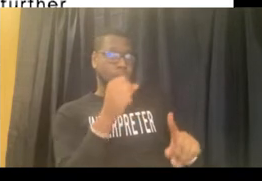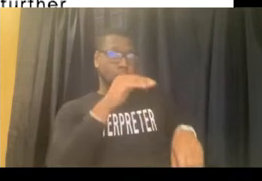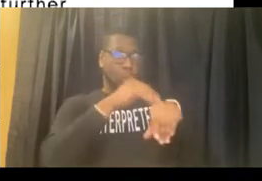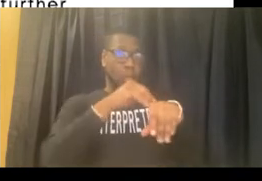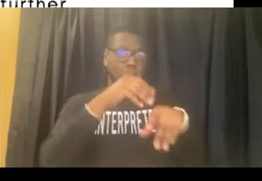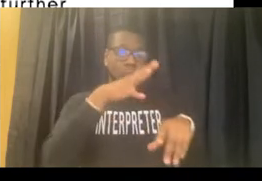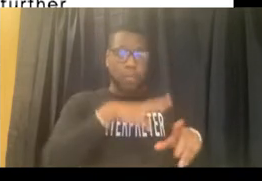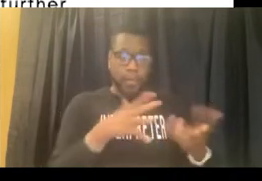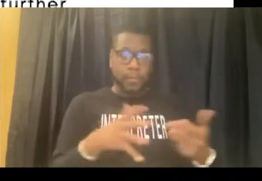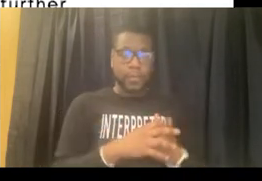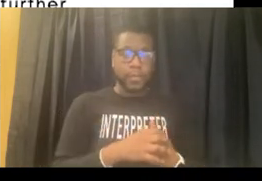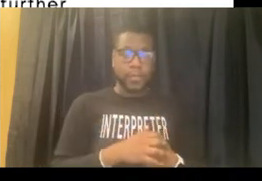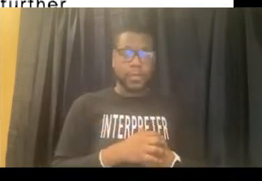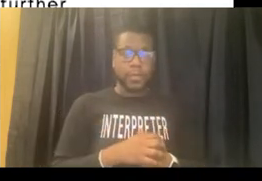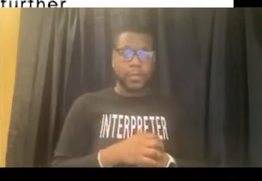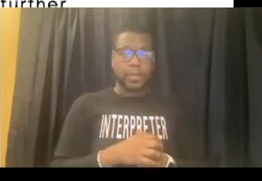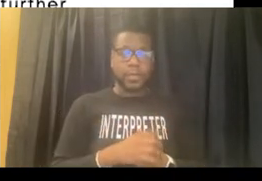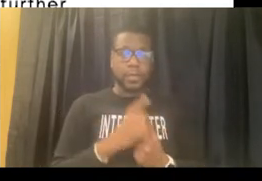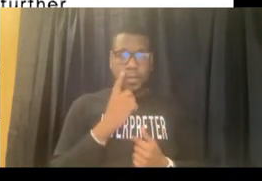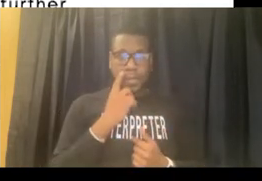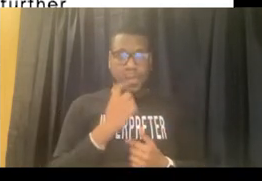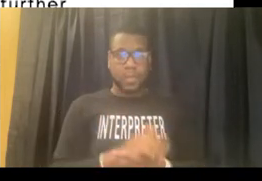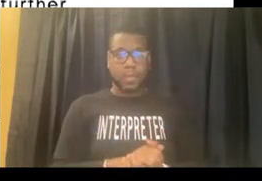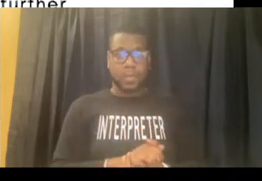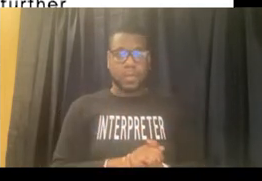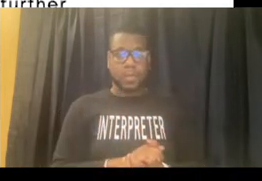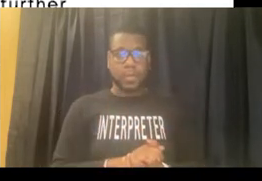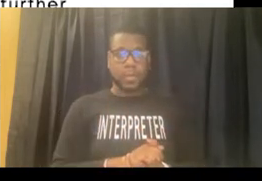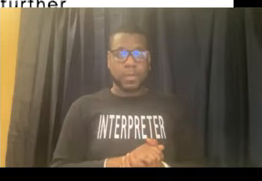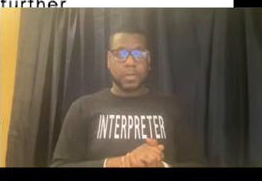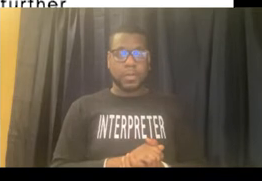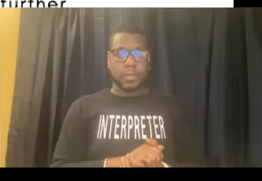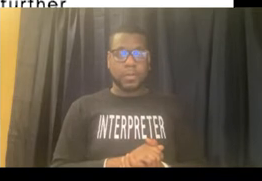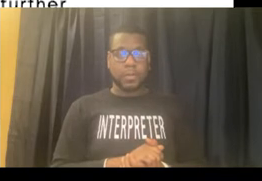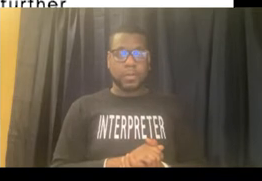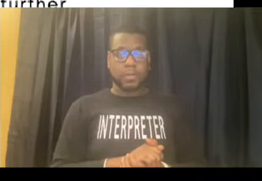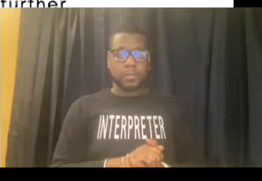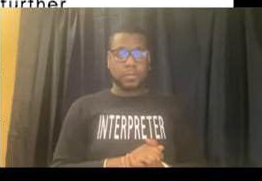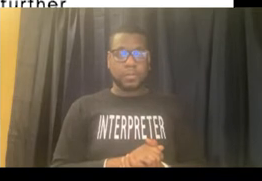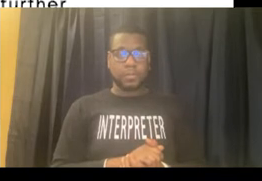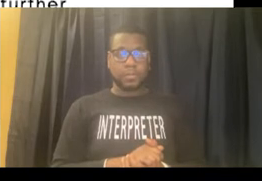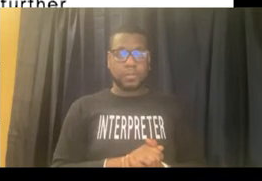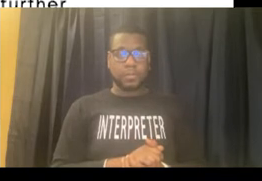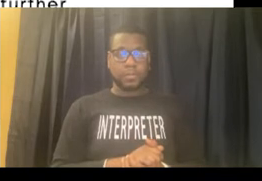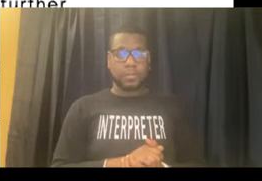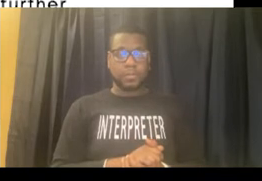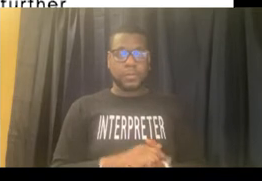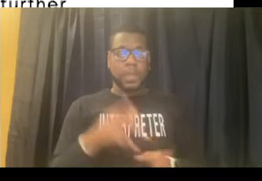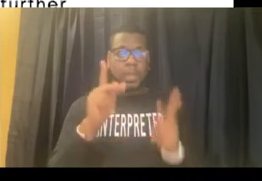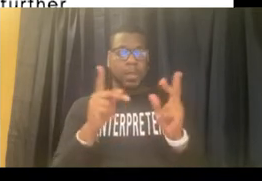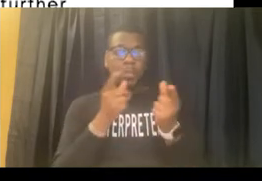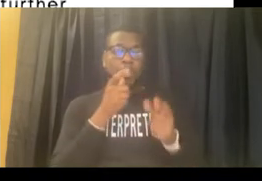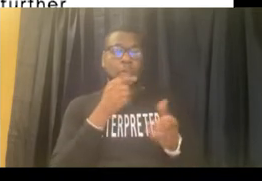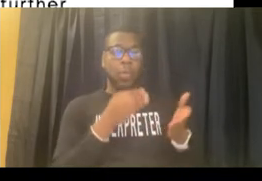sex are often seen as more of a bystander and innocent in a survivor's life, rather than someone being held